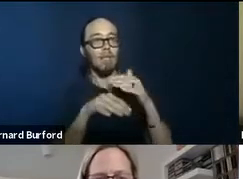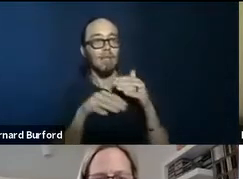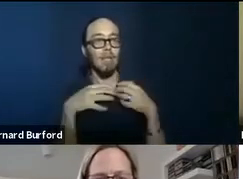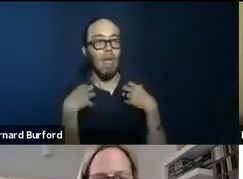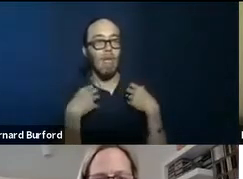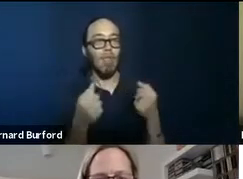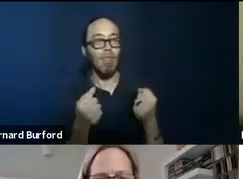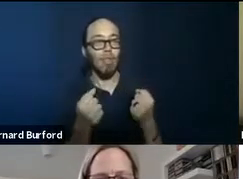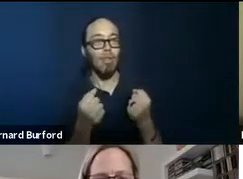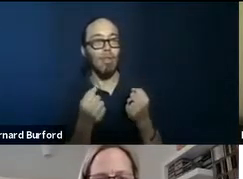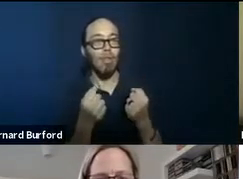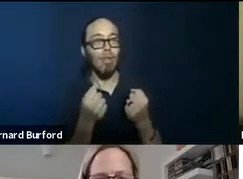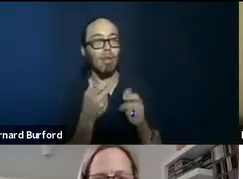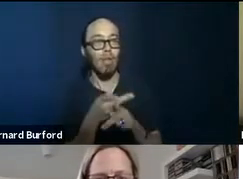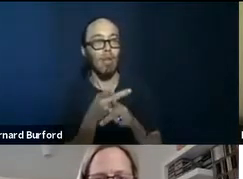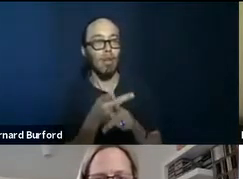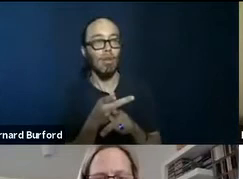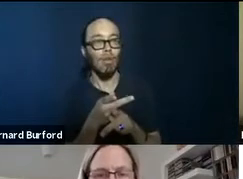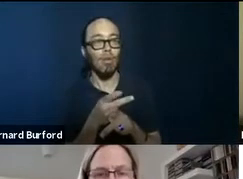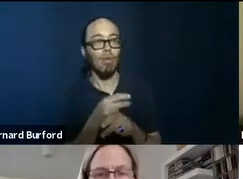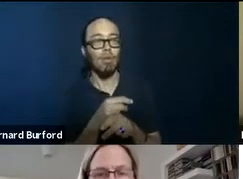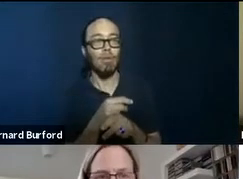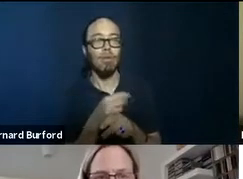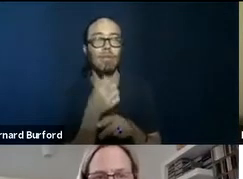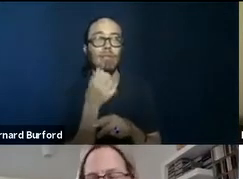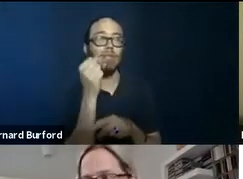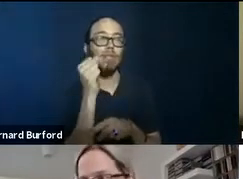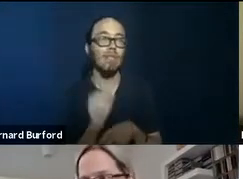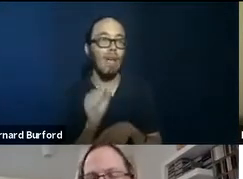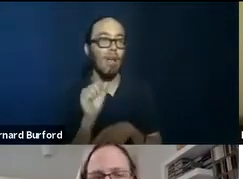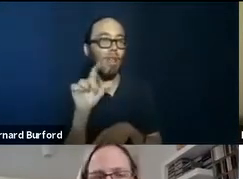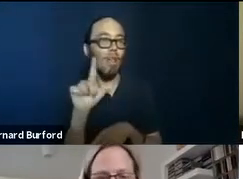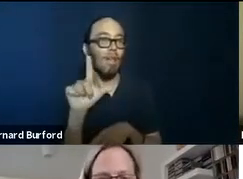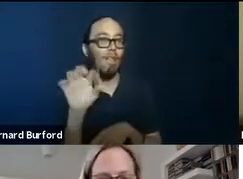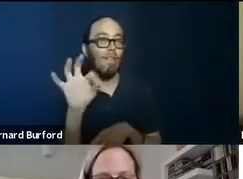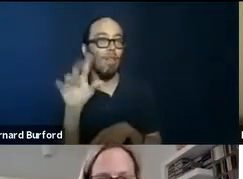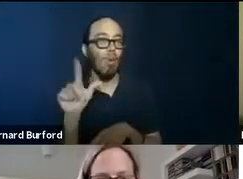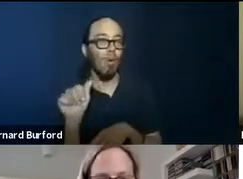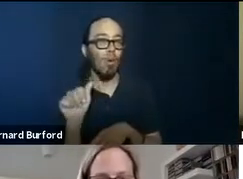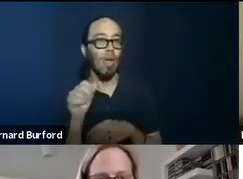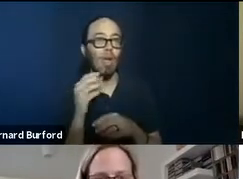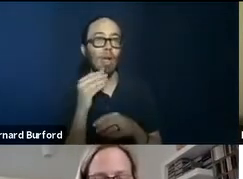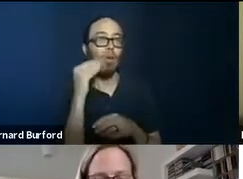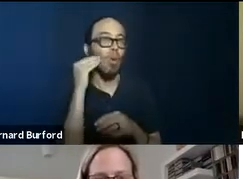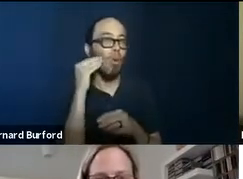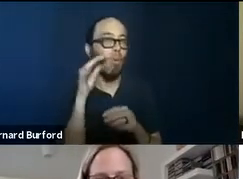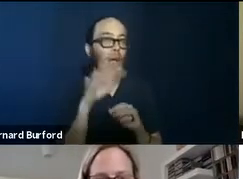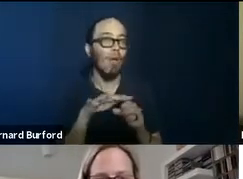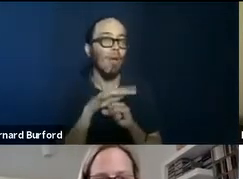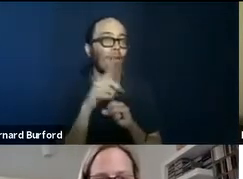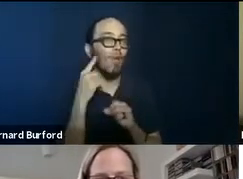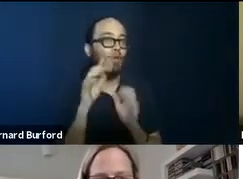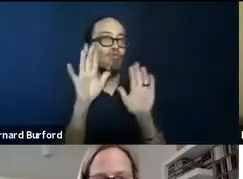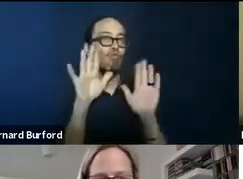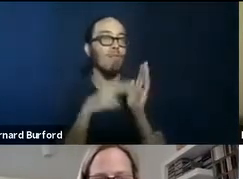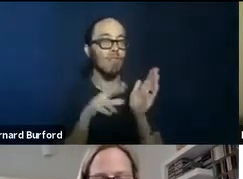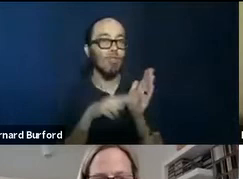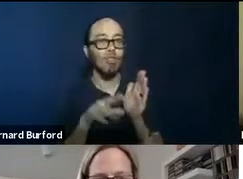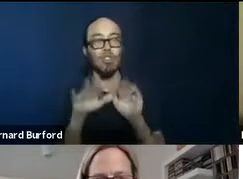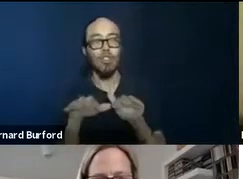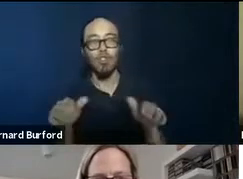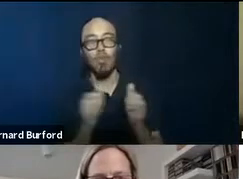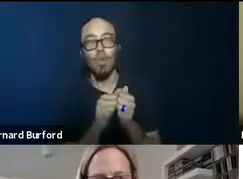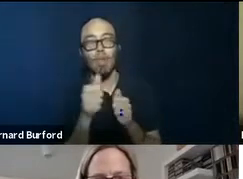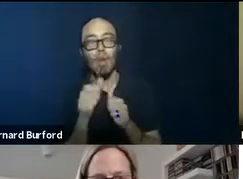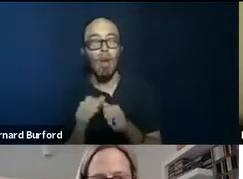accessible to everyone. South Florida is home to so many amazing resources, for example, for children with autism